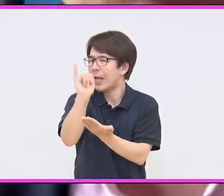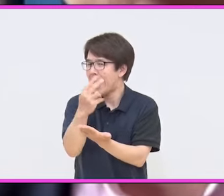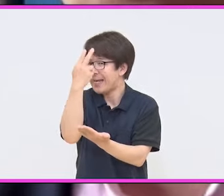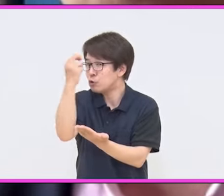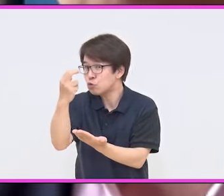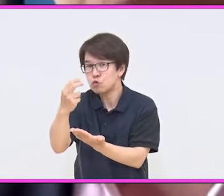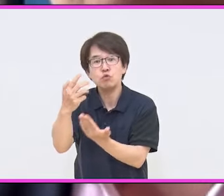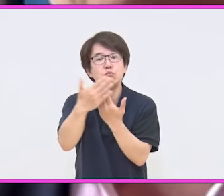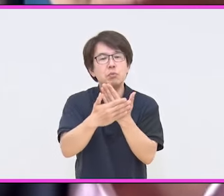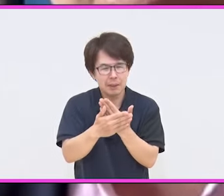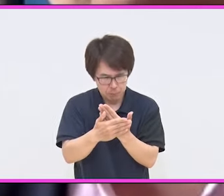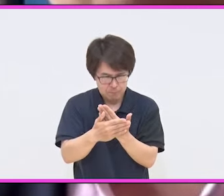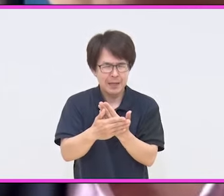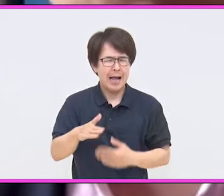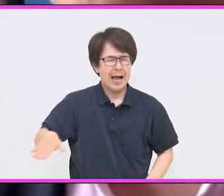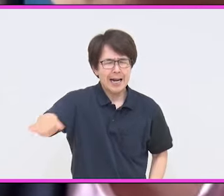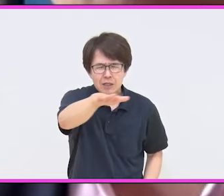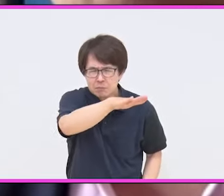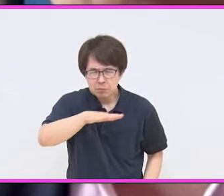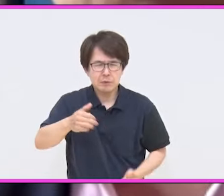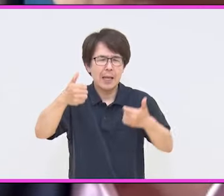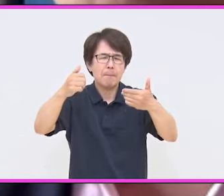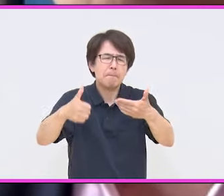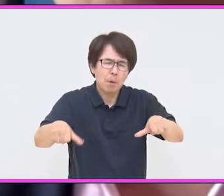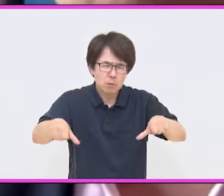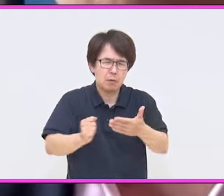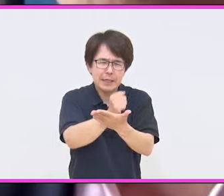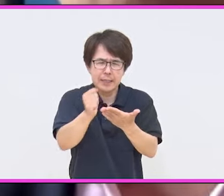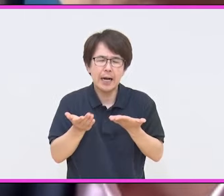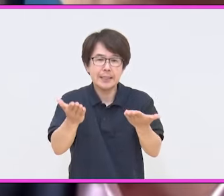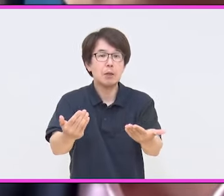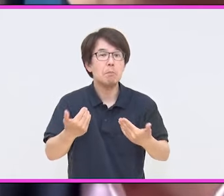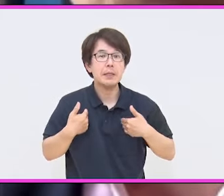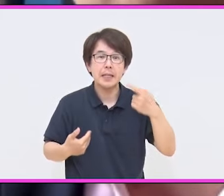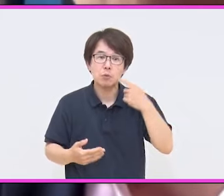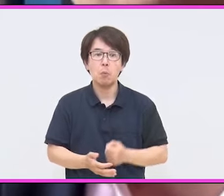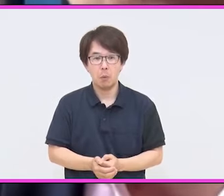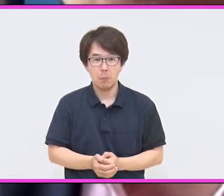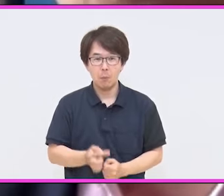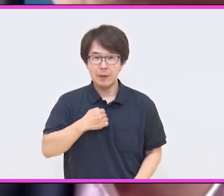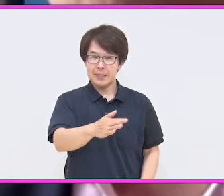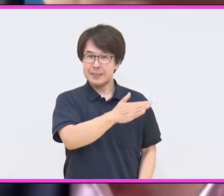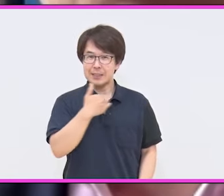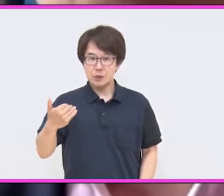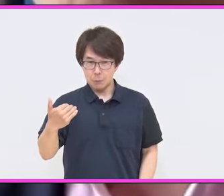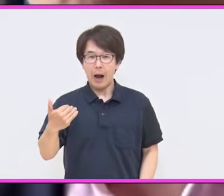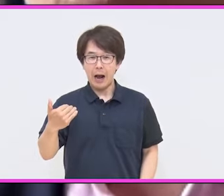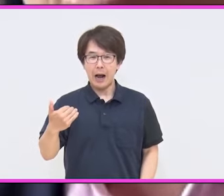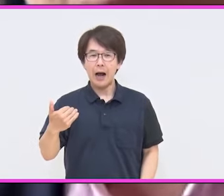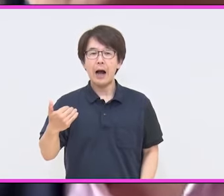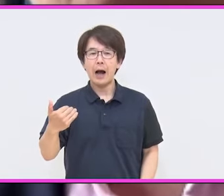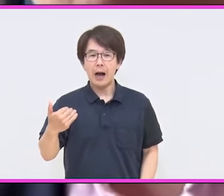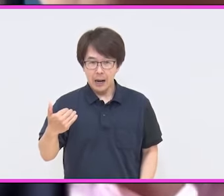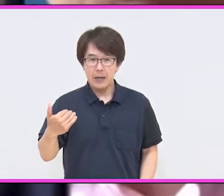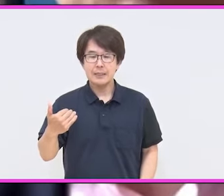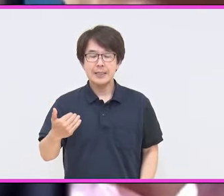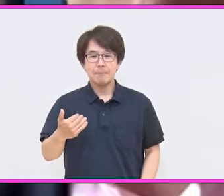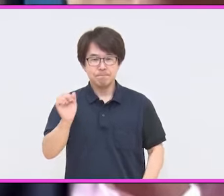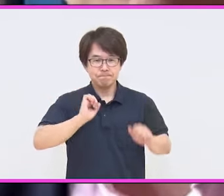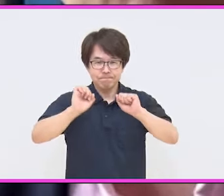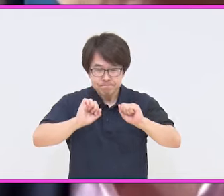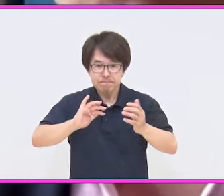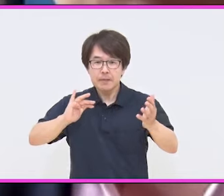equal opportunity. I think that's what we learned through London 2012, that we can change attitudes which gives the people opportunities to